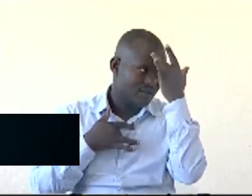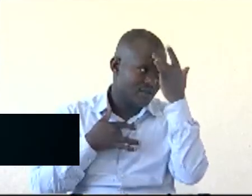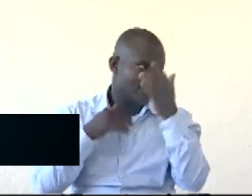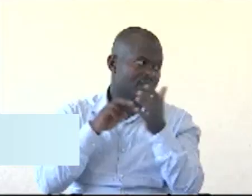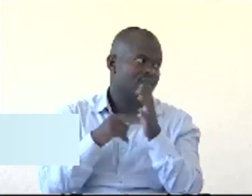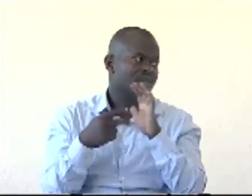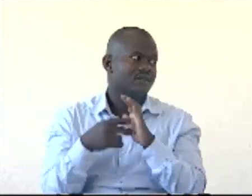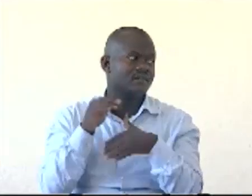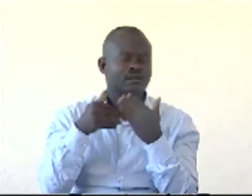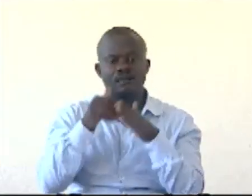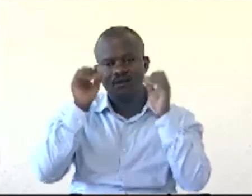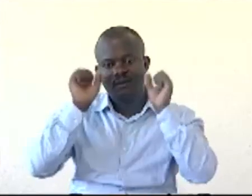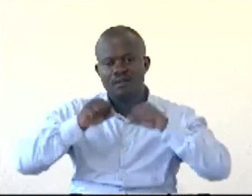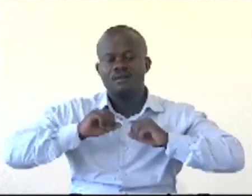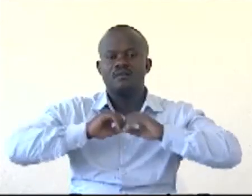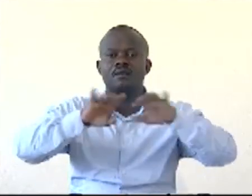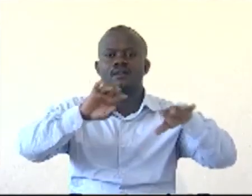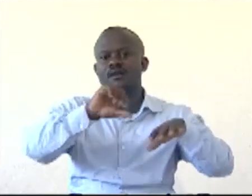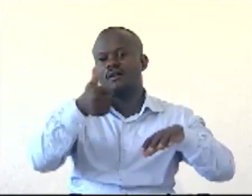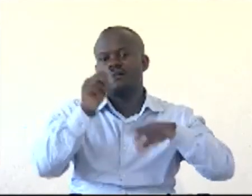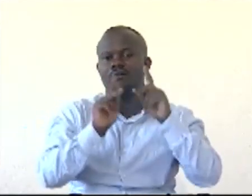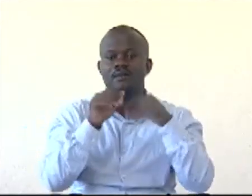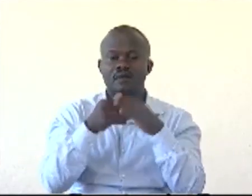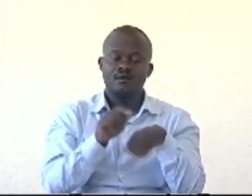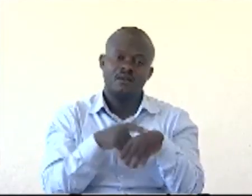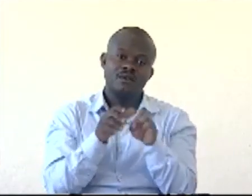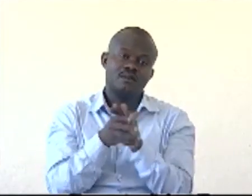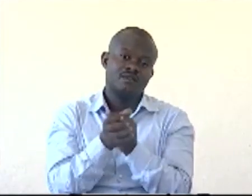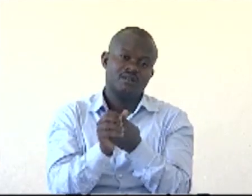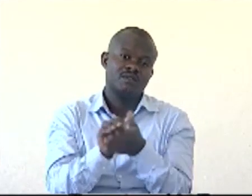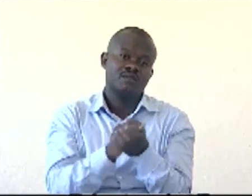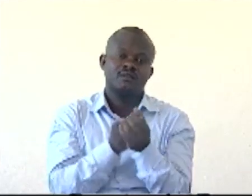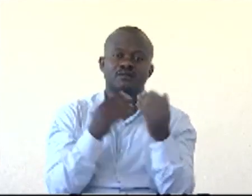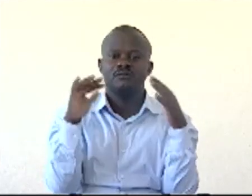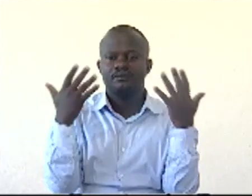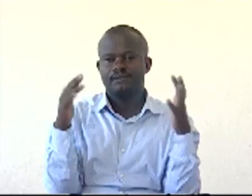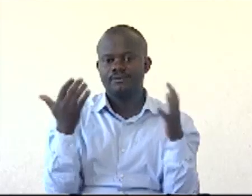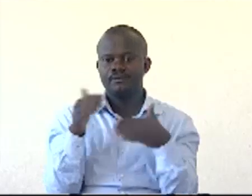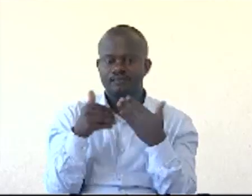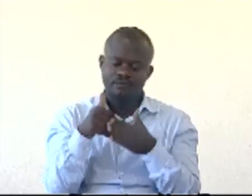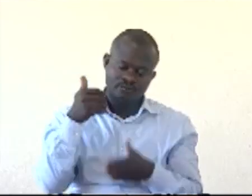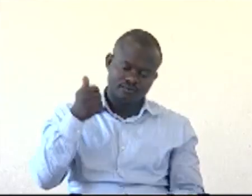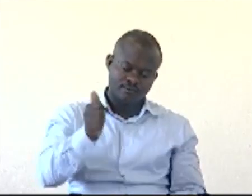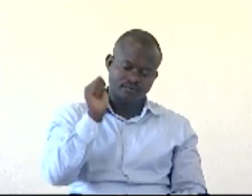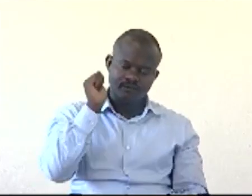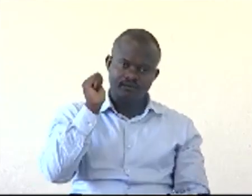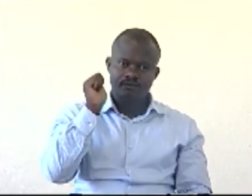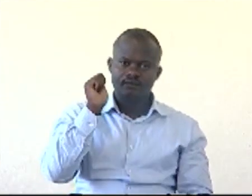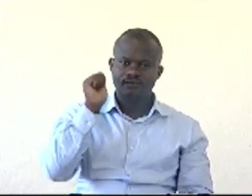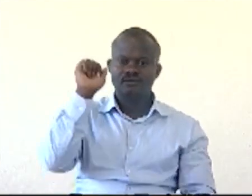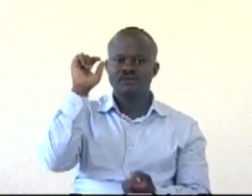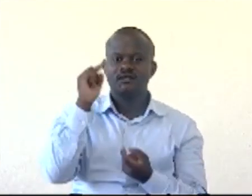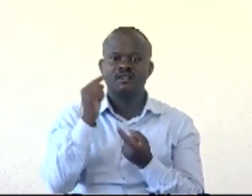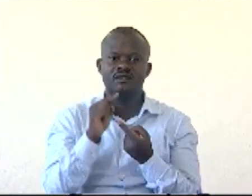means you may spread the disease to another person. But when you wash your hands, you are